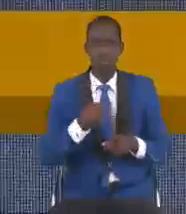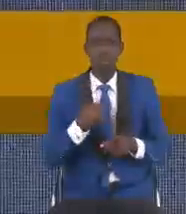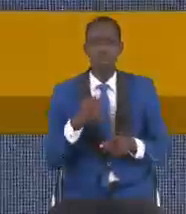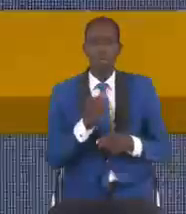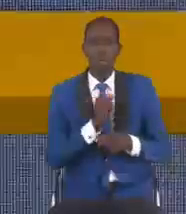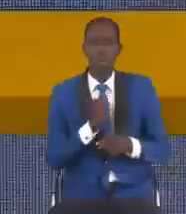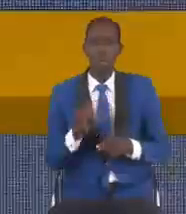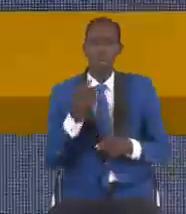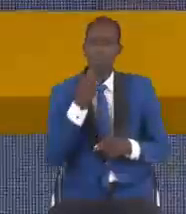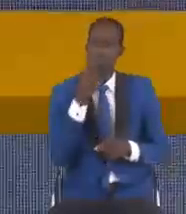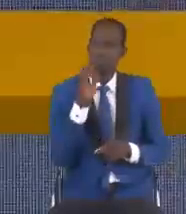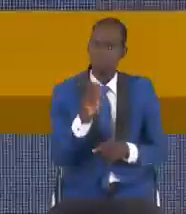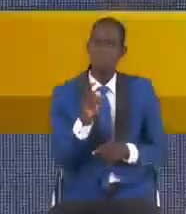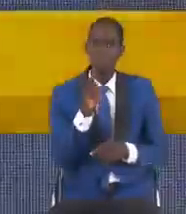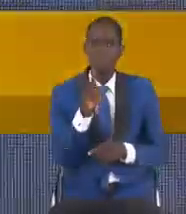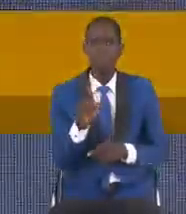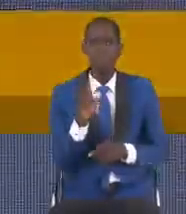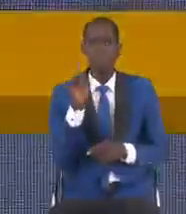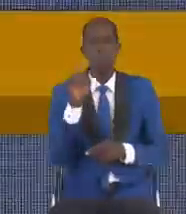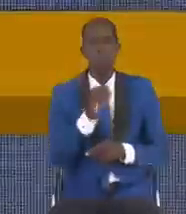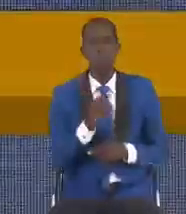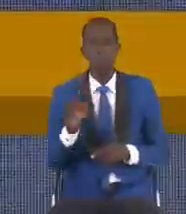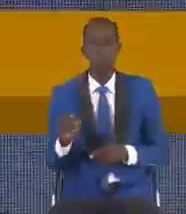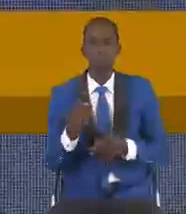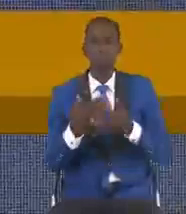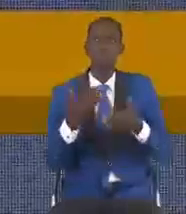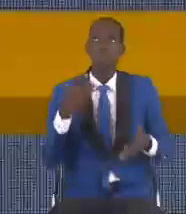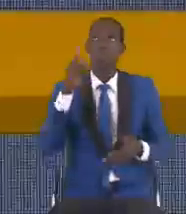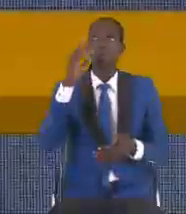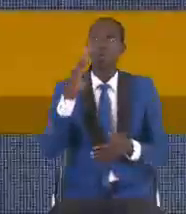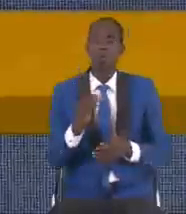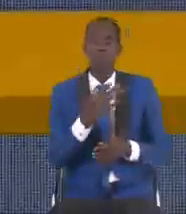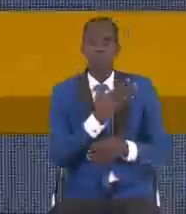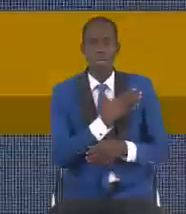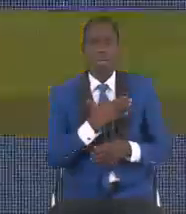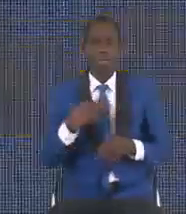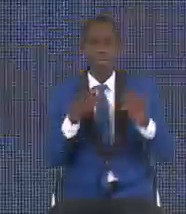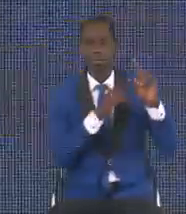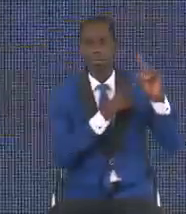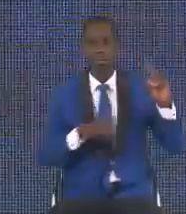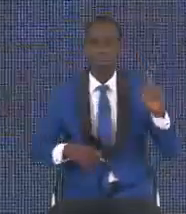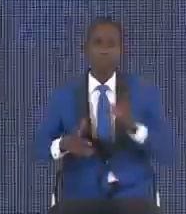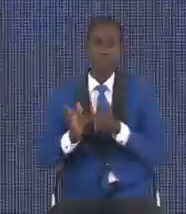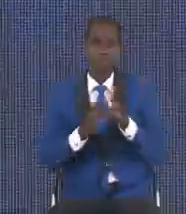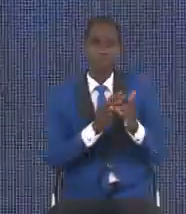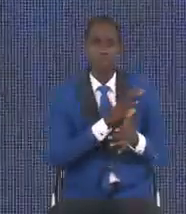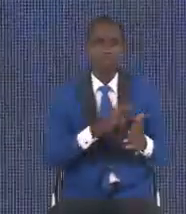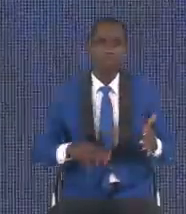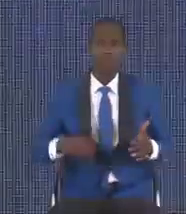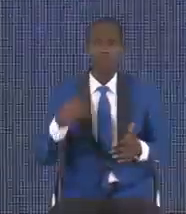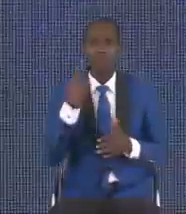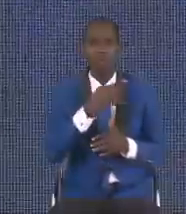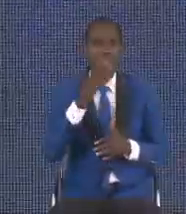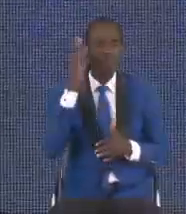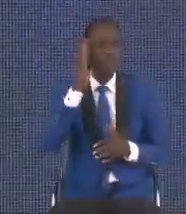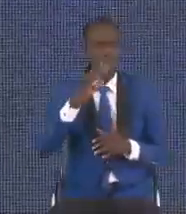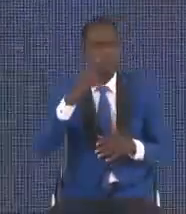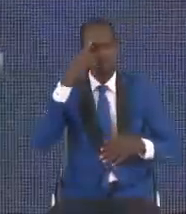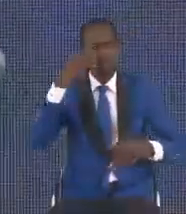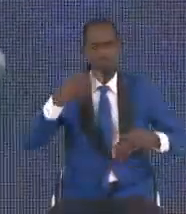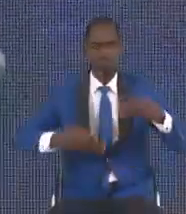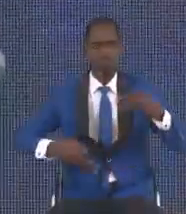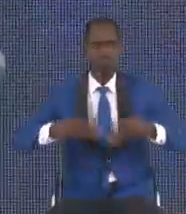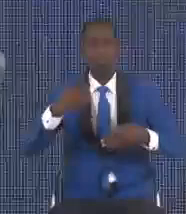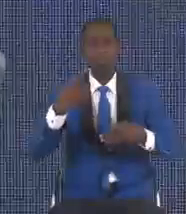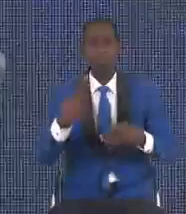therefore before God and the Lord Jesus Christ, who shall judge the quick and